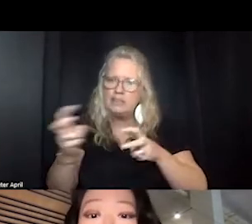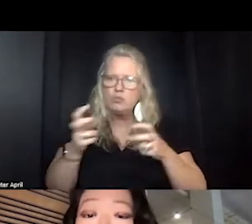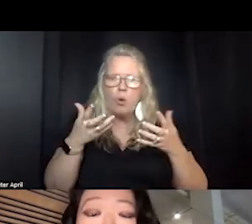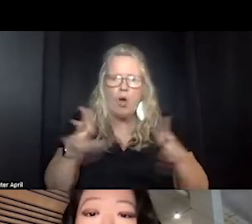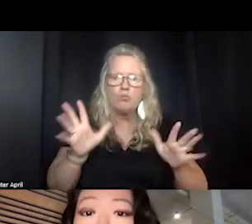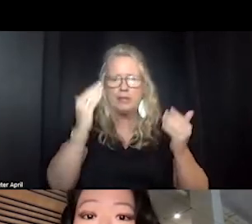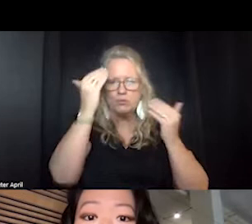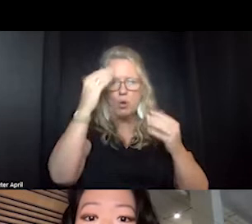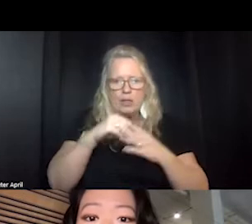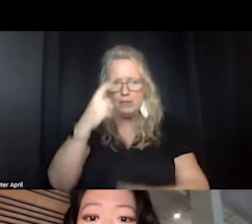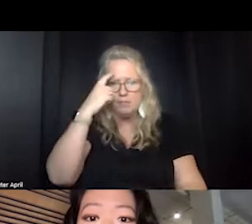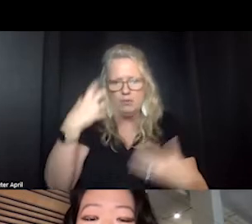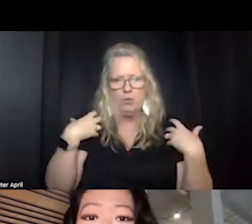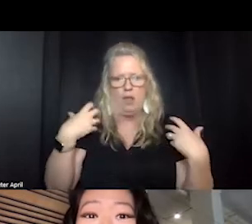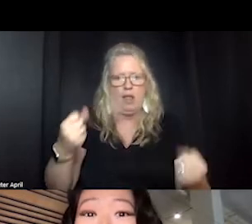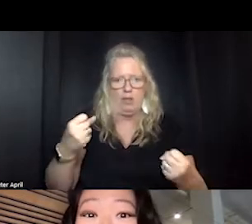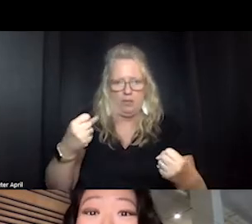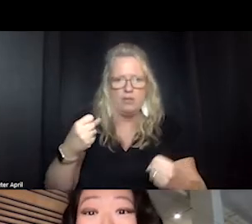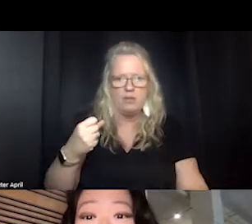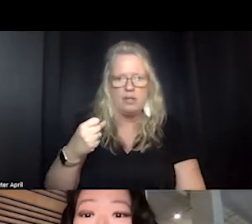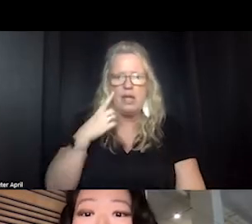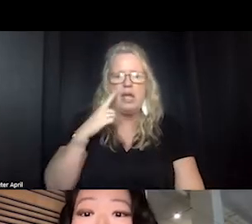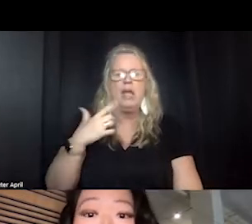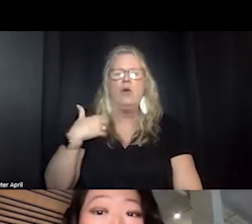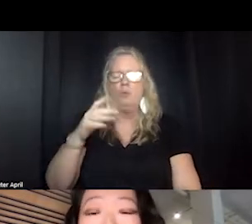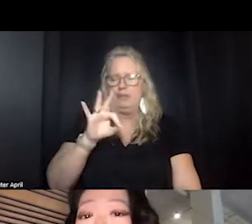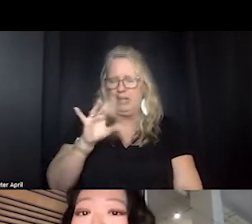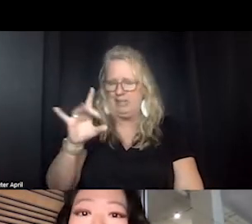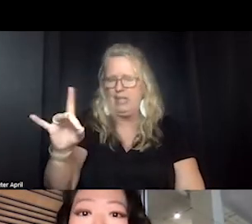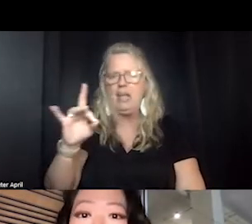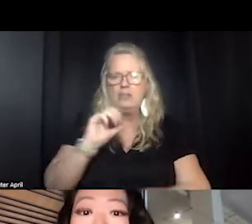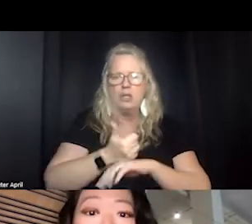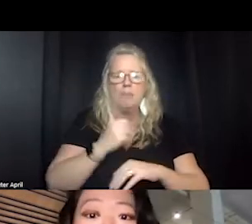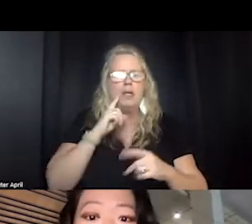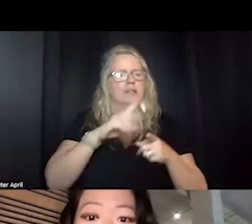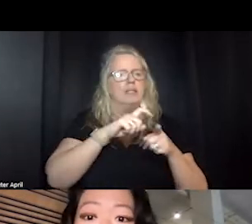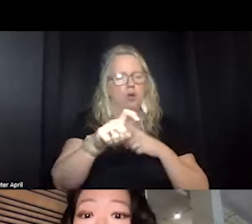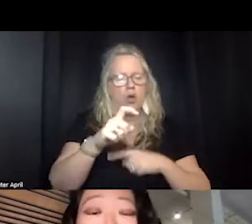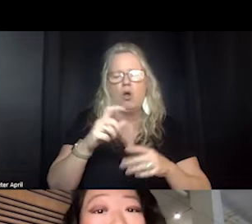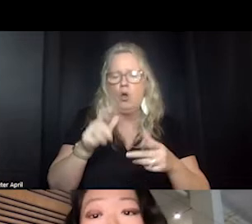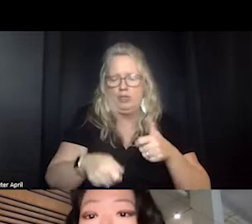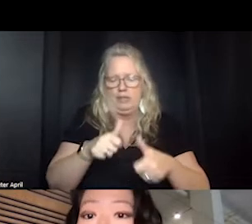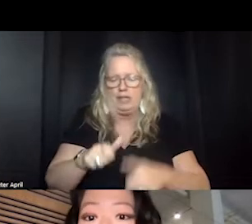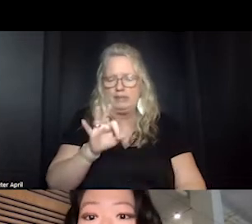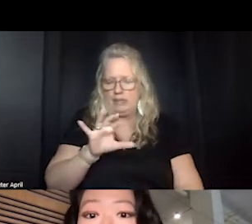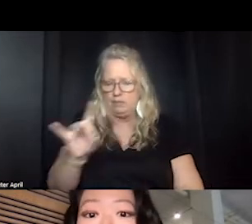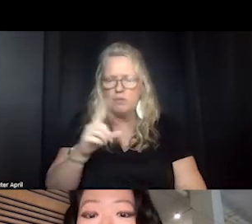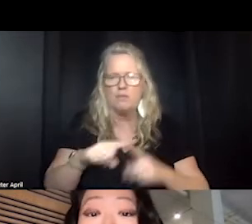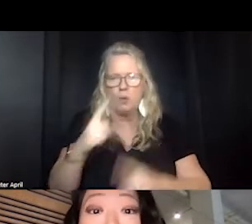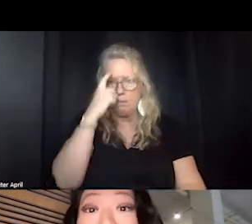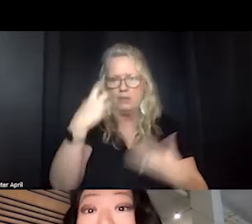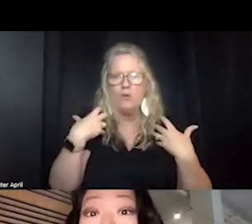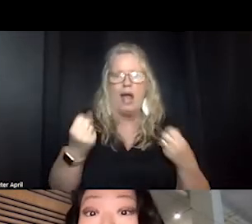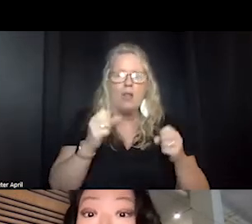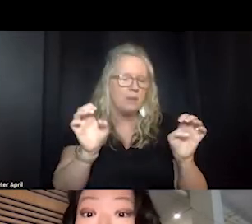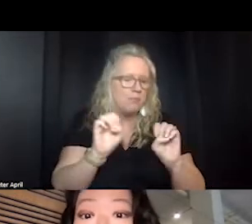known in the mental health community. With 988 launching, people can call or text 988 regarding mental health emergencies and